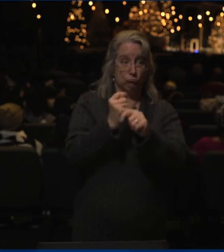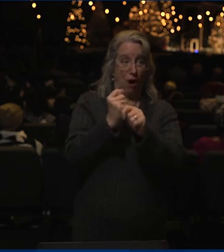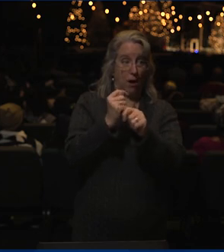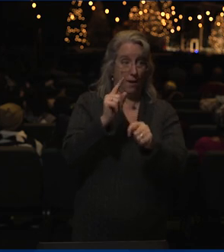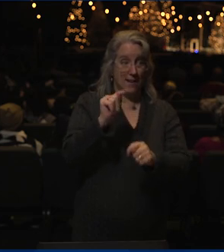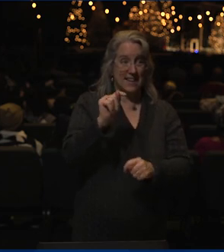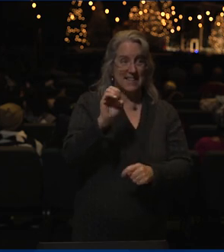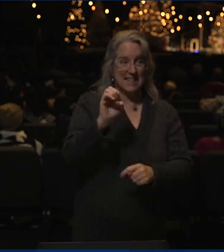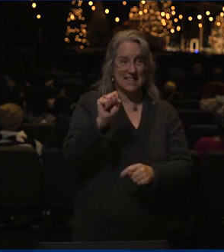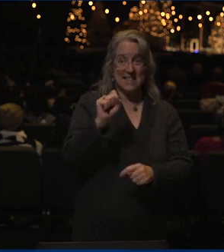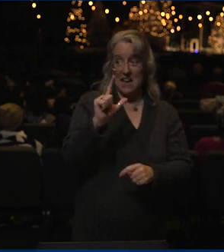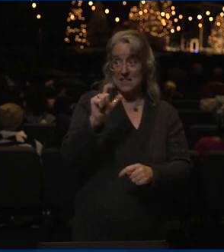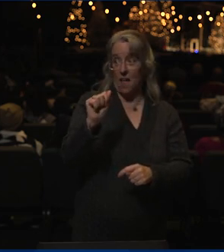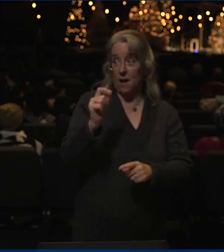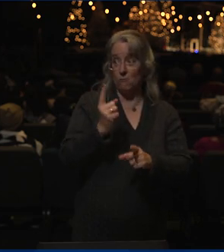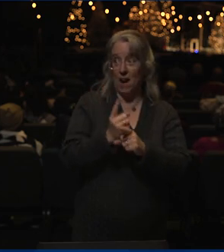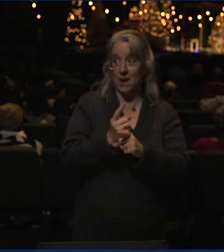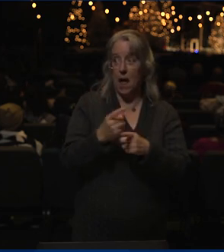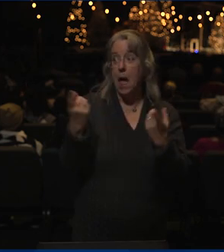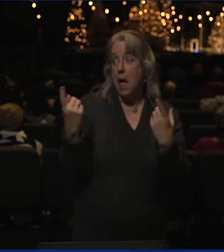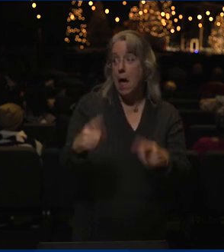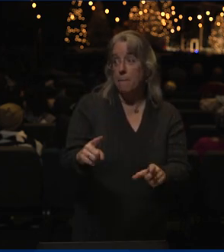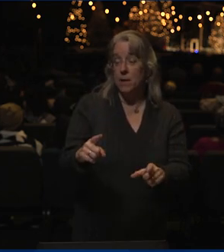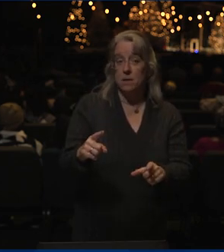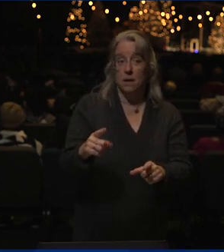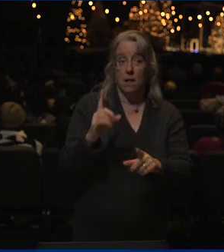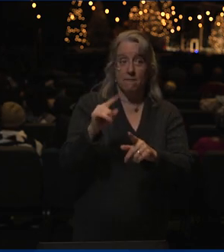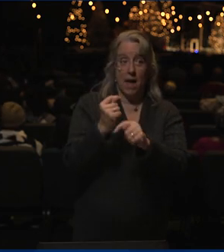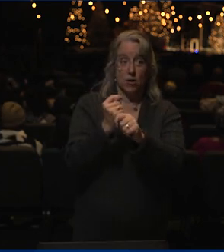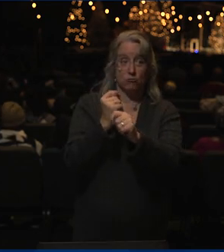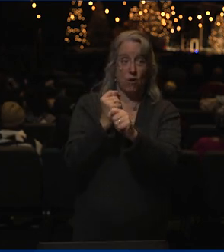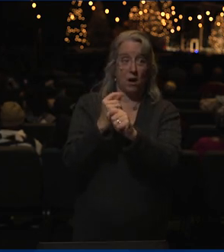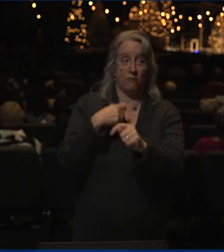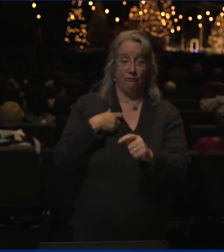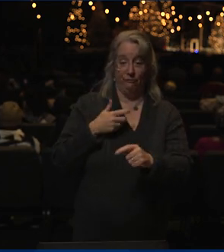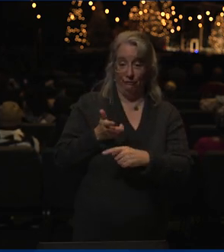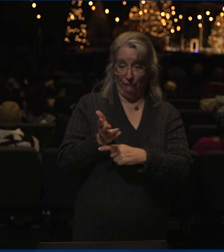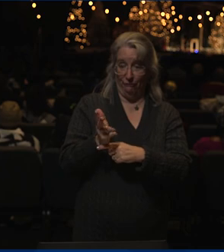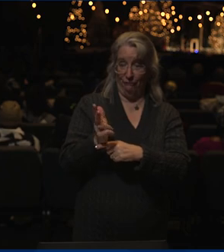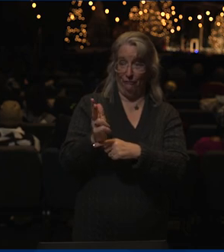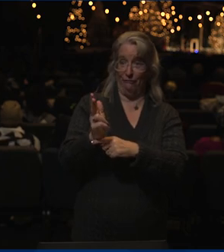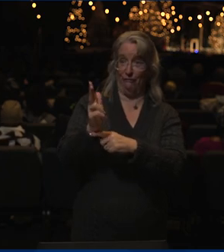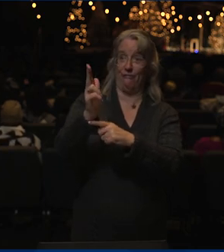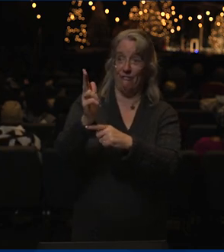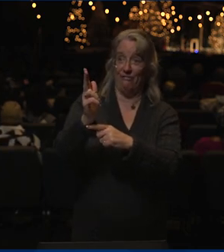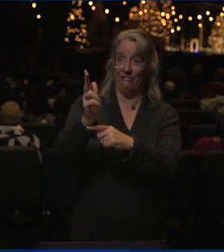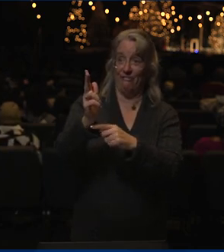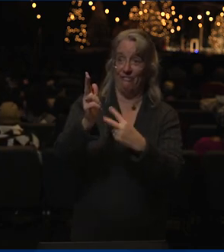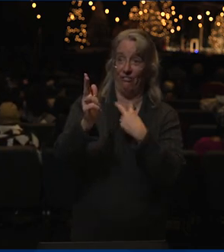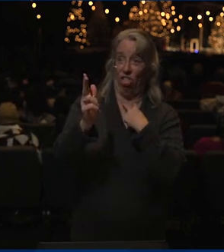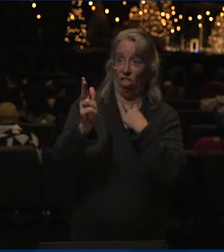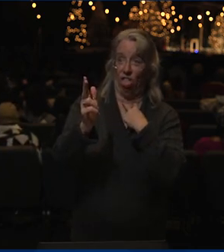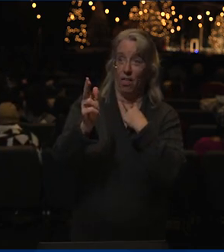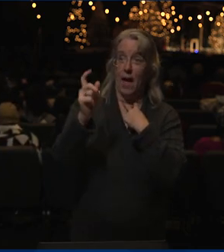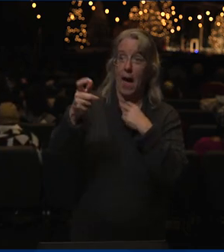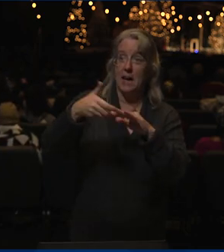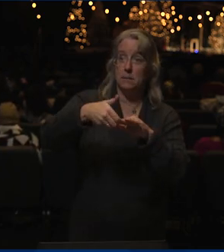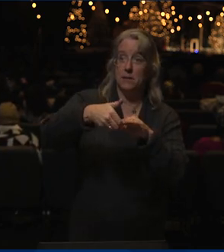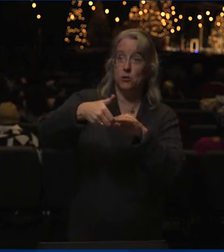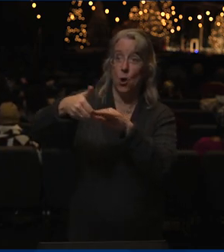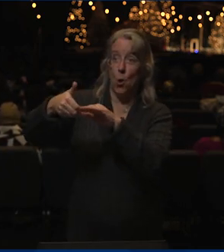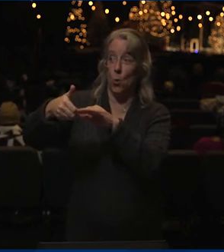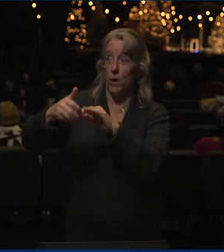But the Cybertruck got stuck and had to get towed out of this little hill by a Ford.